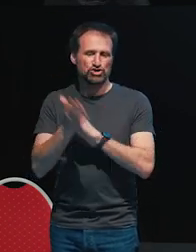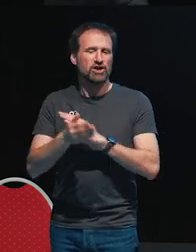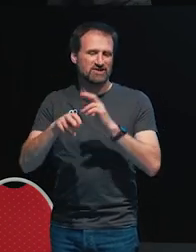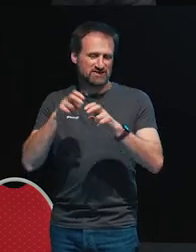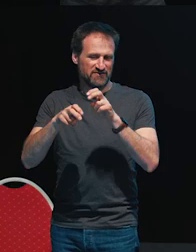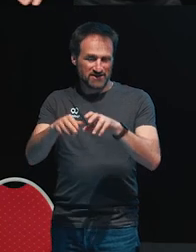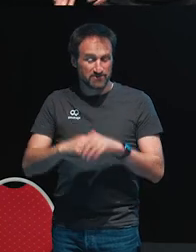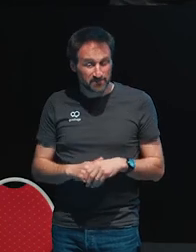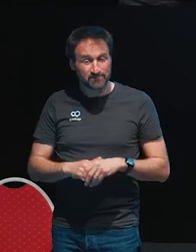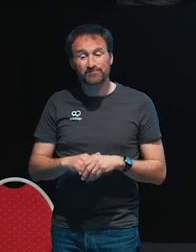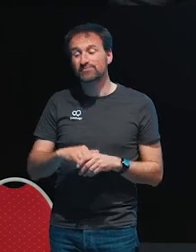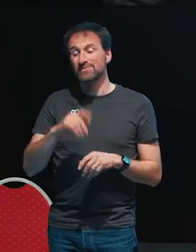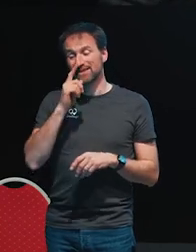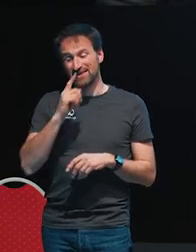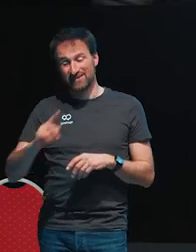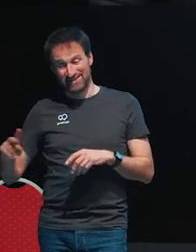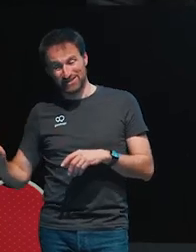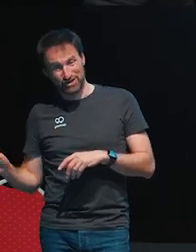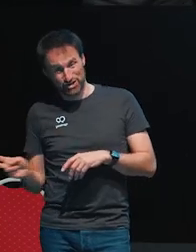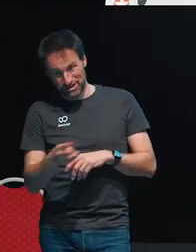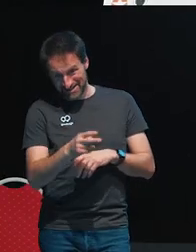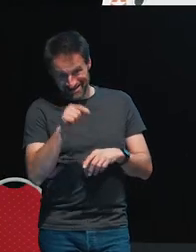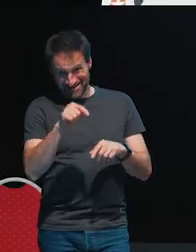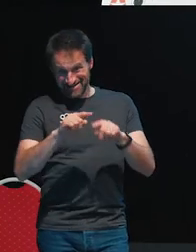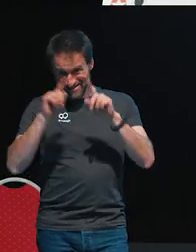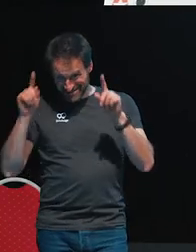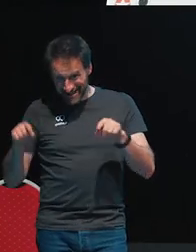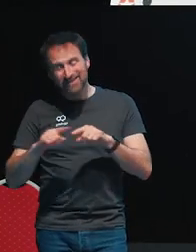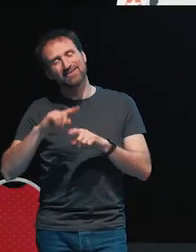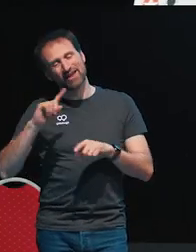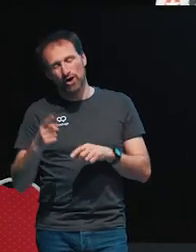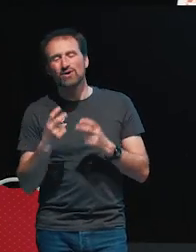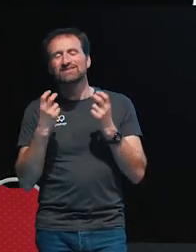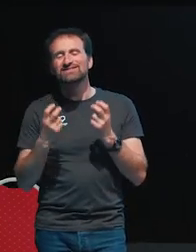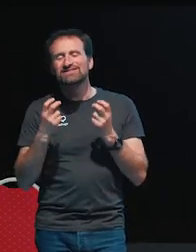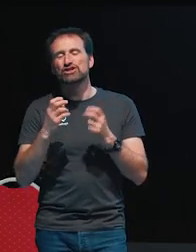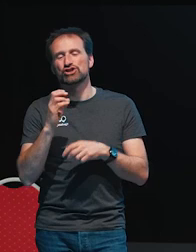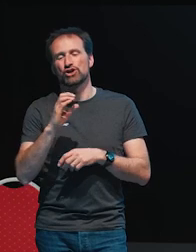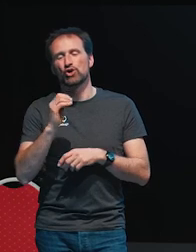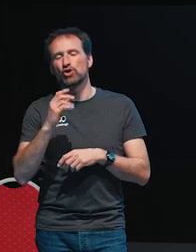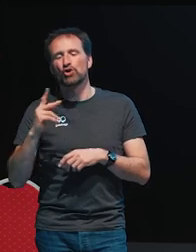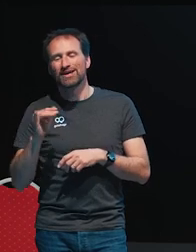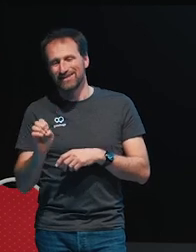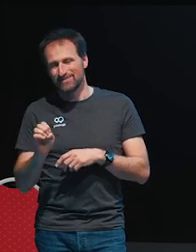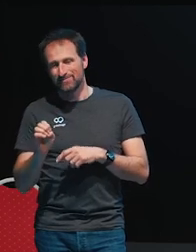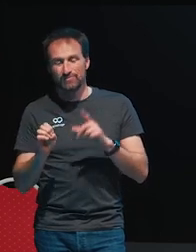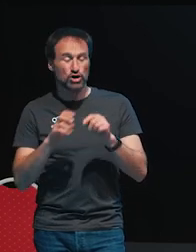only send back that page. It will most of the time also send back a session cookie, which means that the user doesn't have to log in